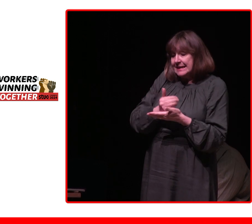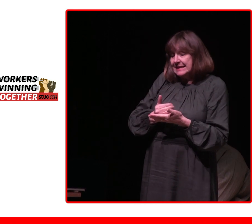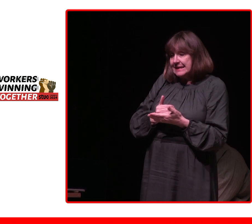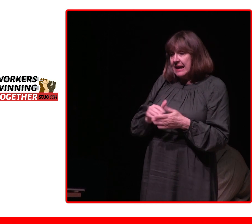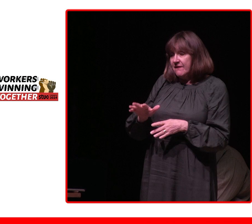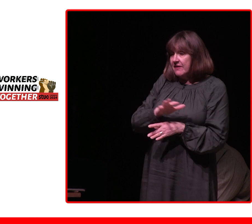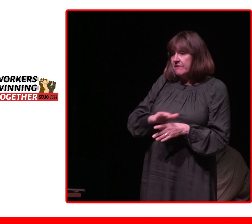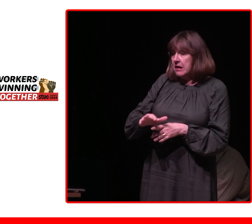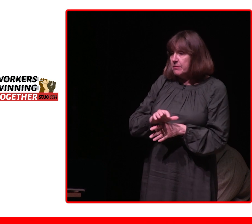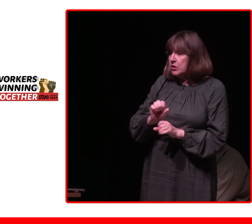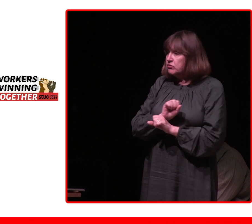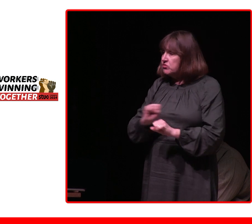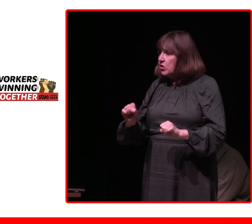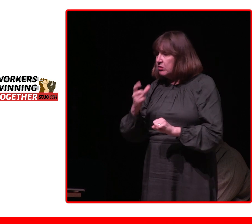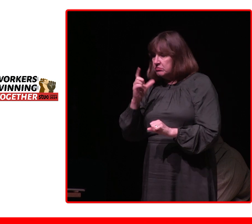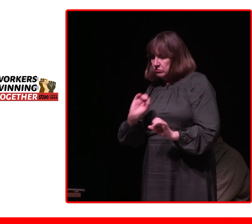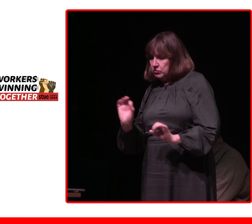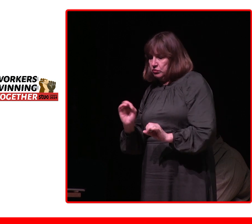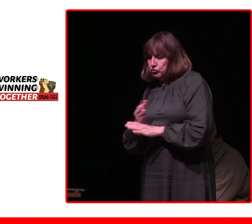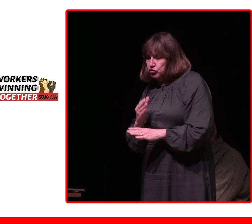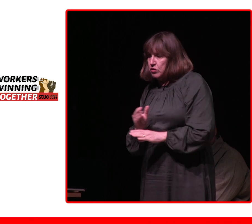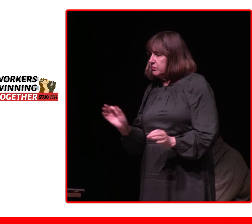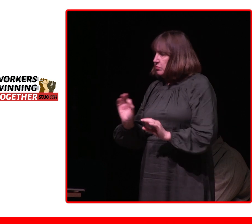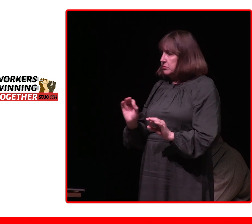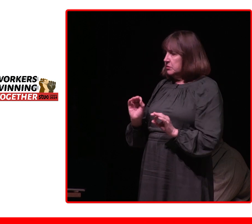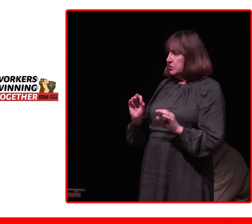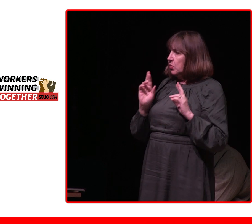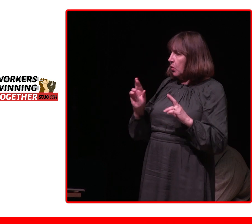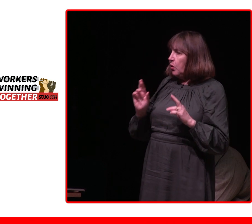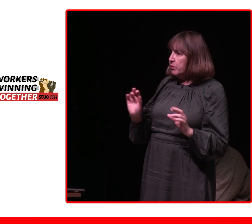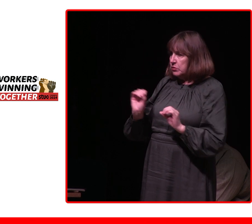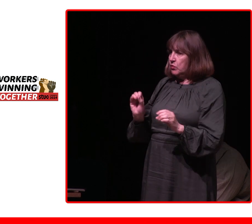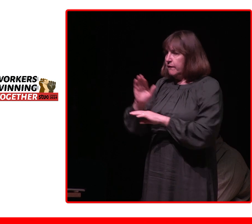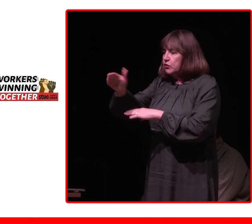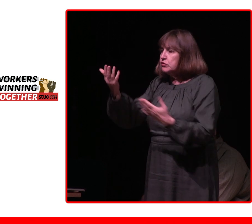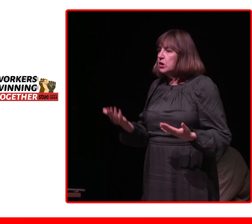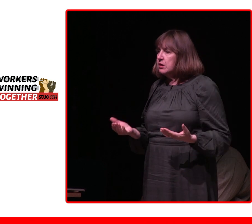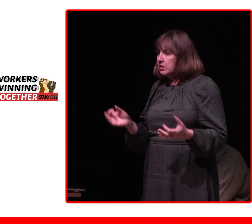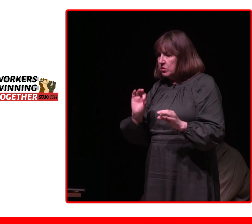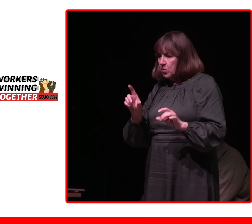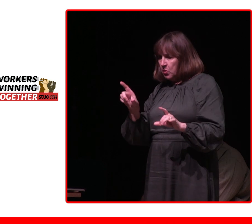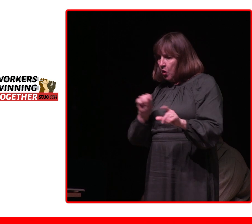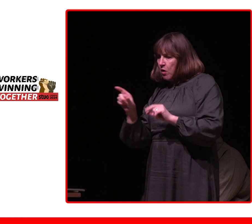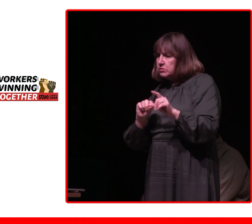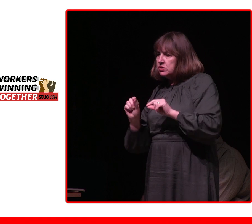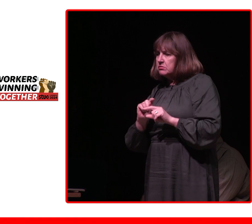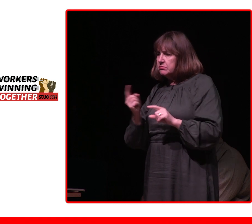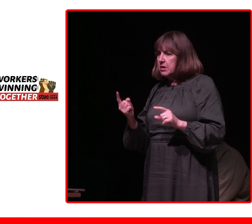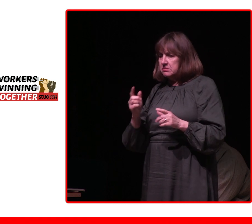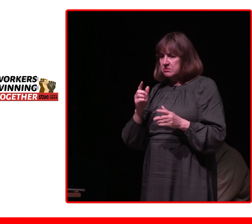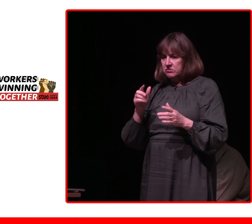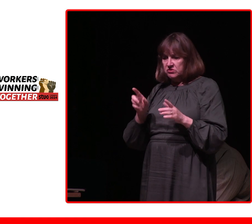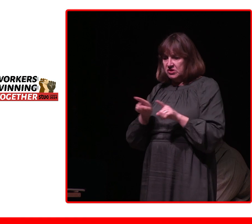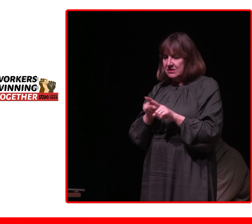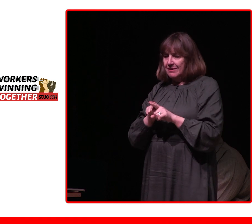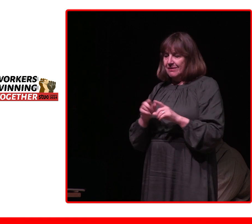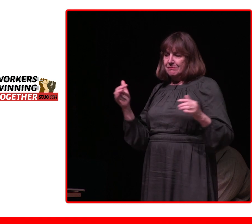community, rather than having no job, no hope and no future, and have no option but to end up as a cog in the war machine.